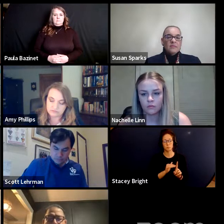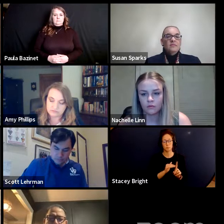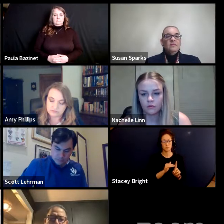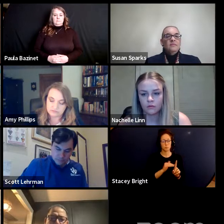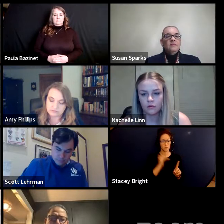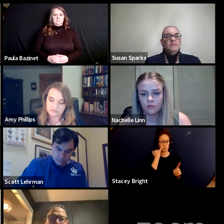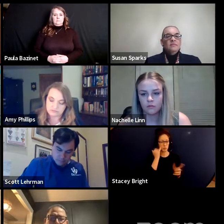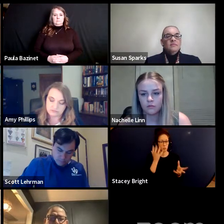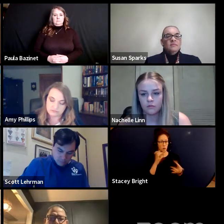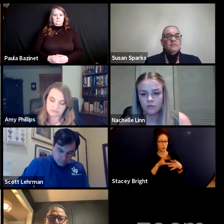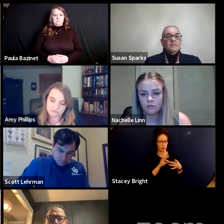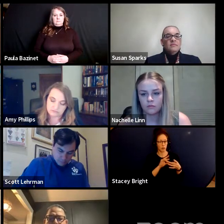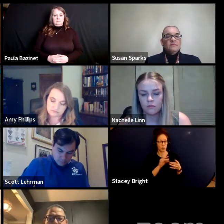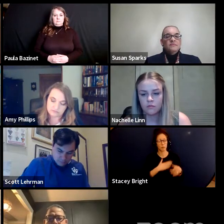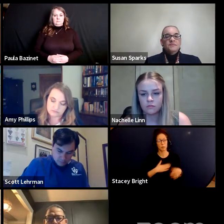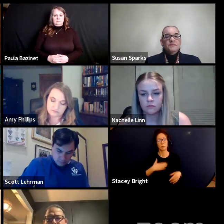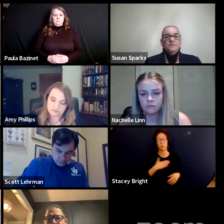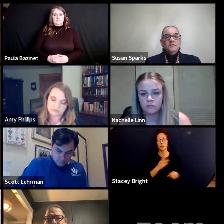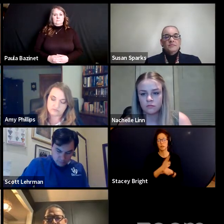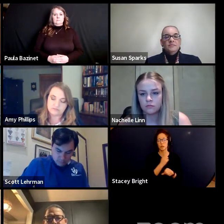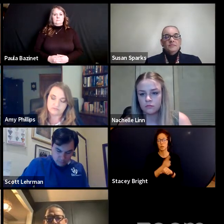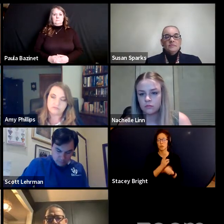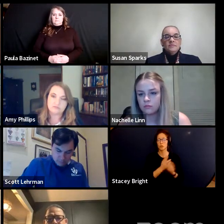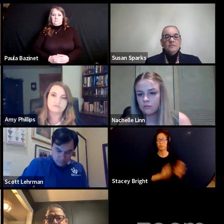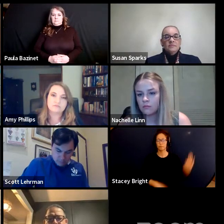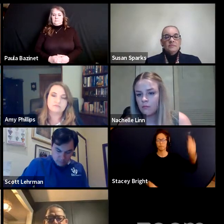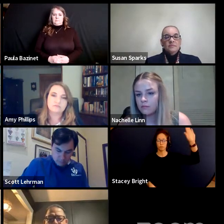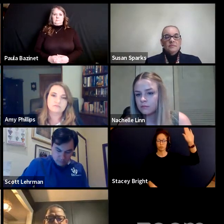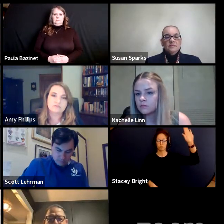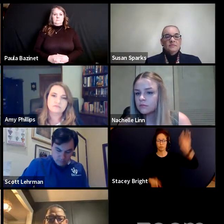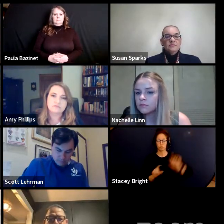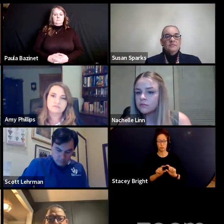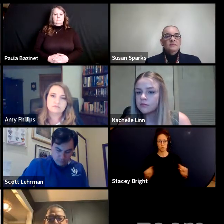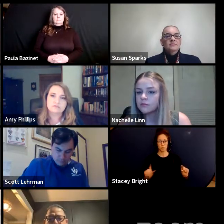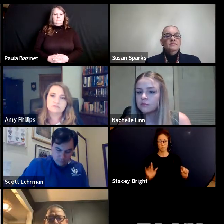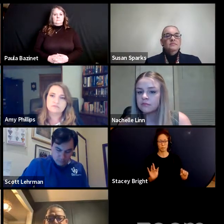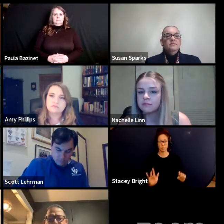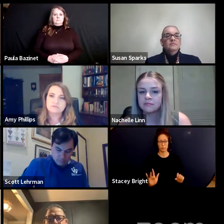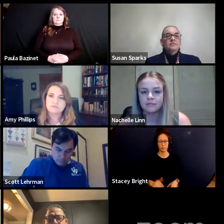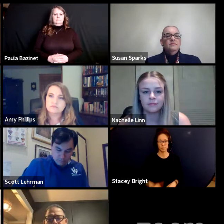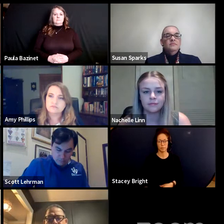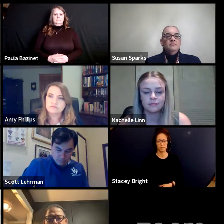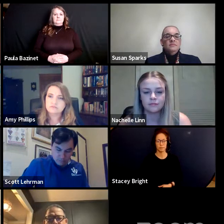make a public comment, please raise your digital hand.